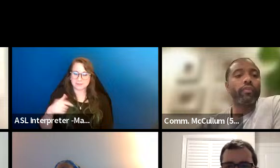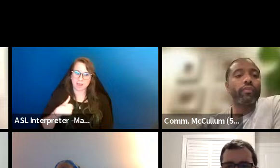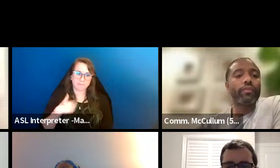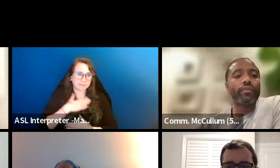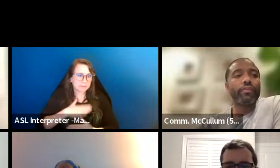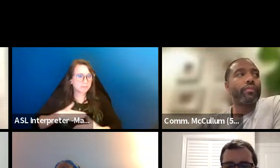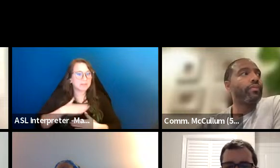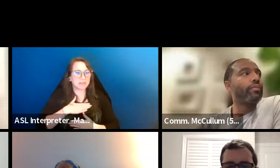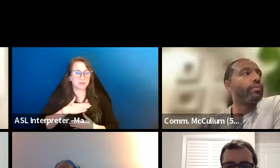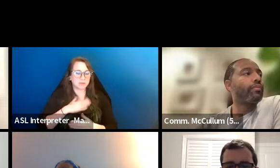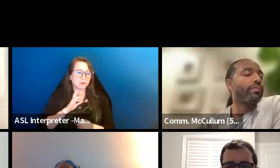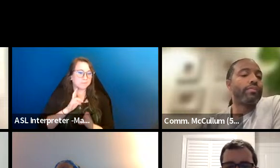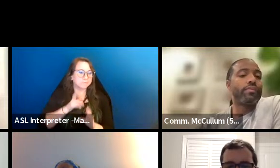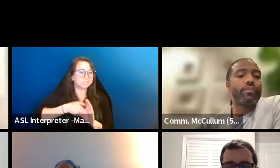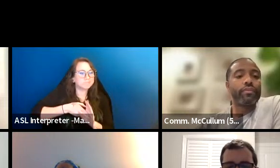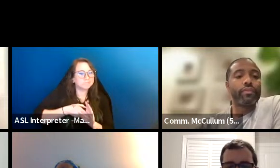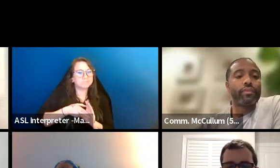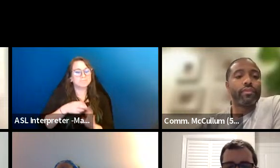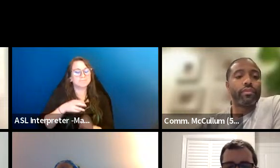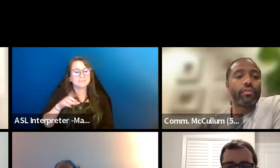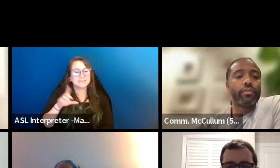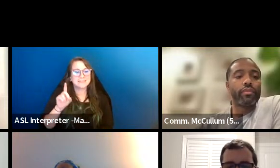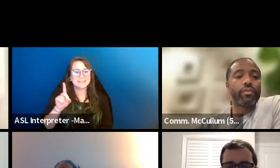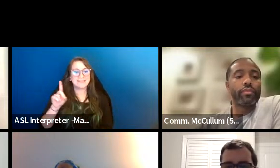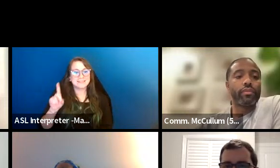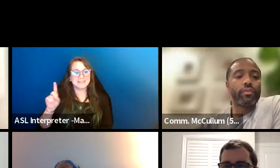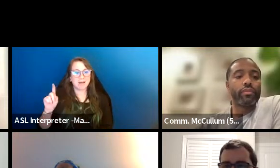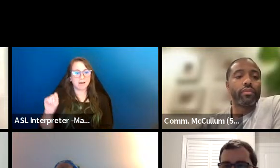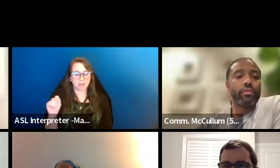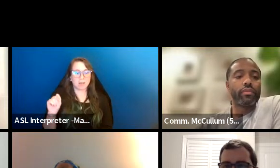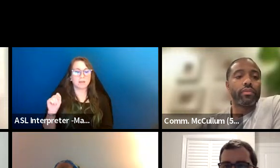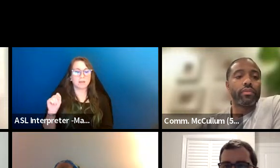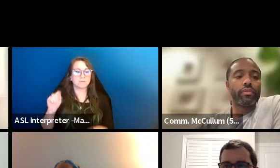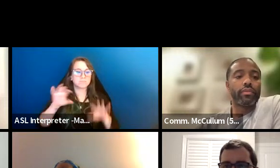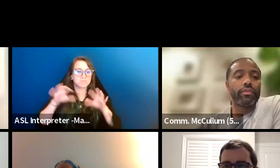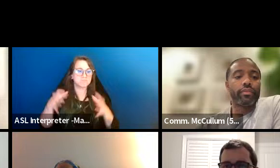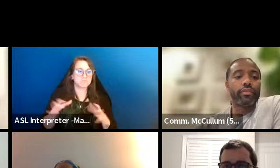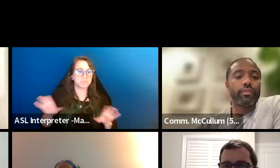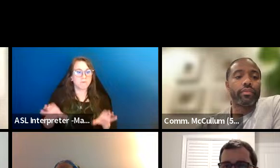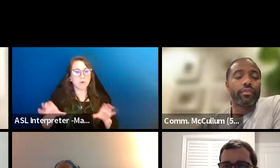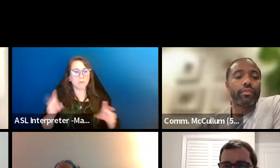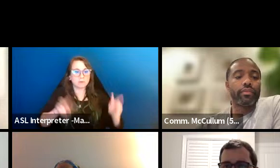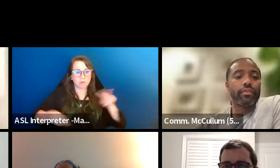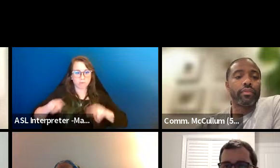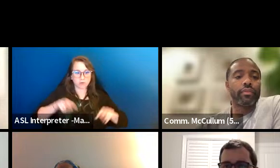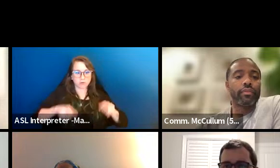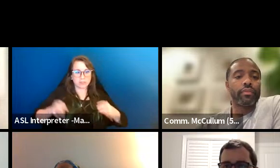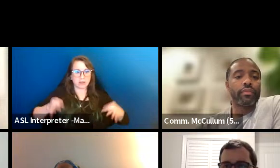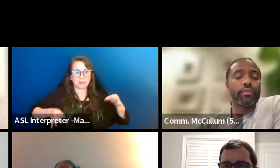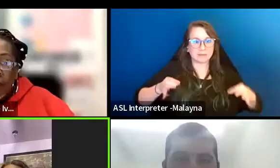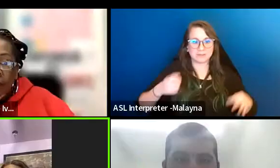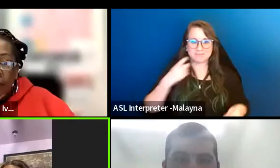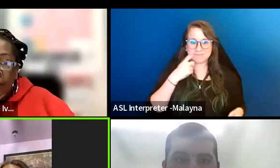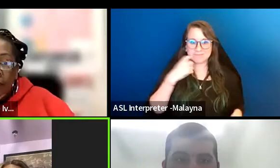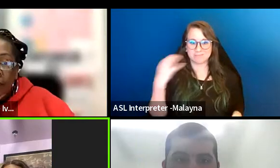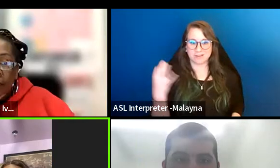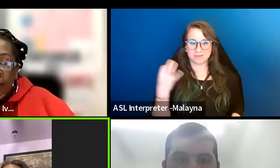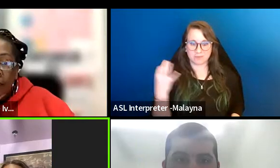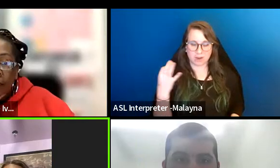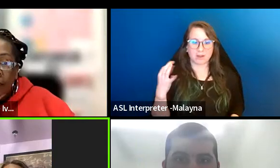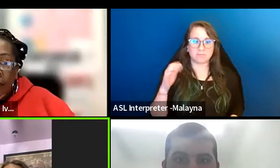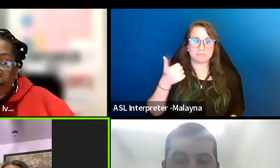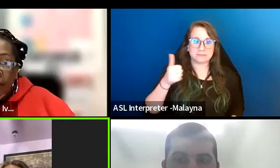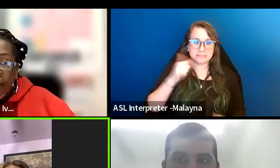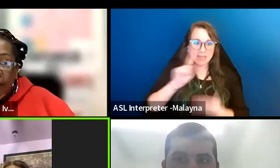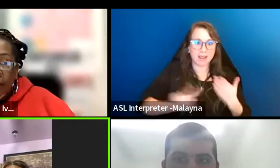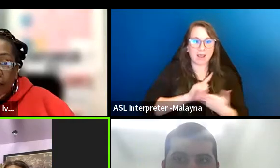attending DDOT's performance oversight hearing on this past Friday. It was 10 hours, but it